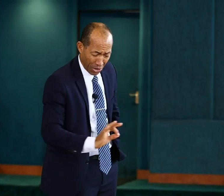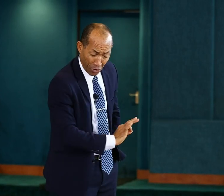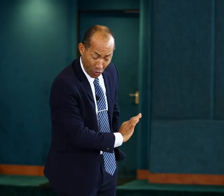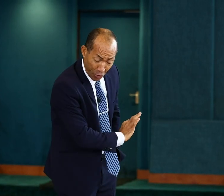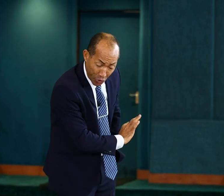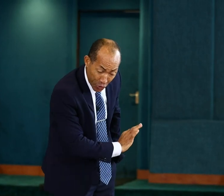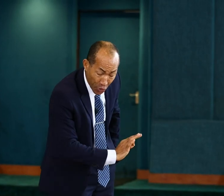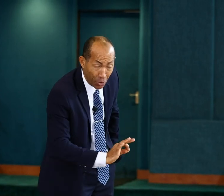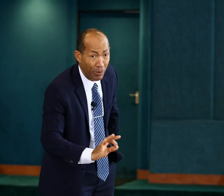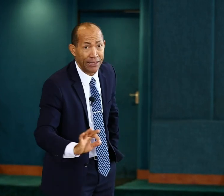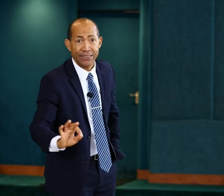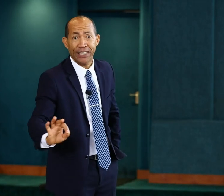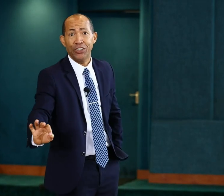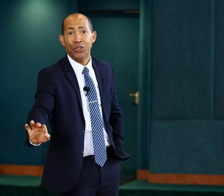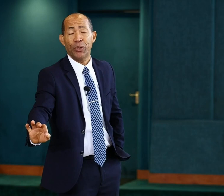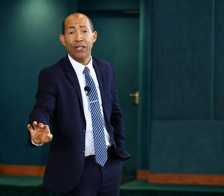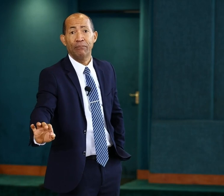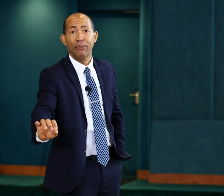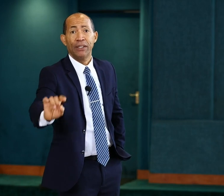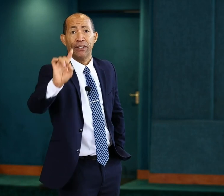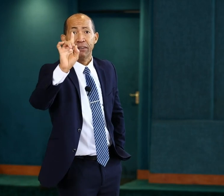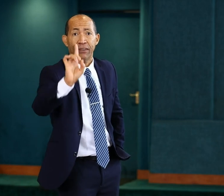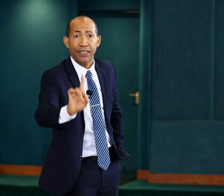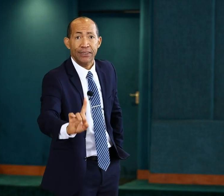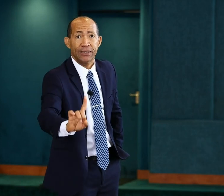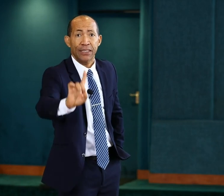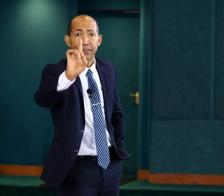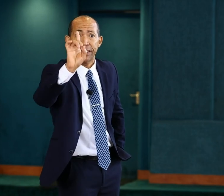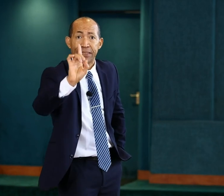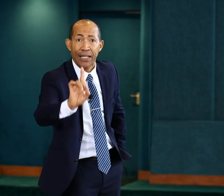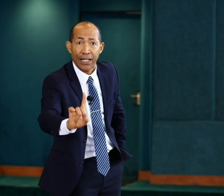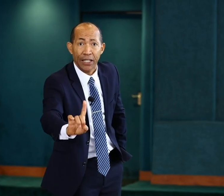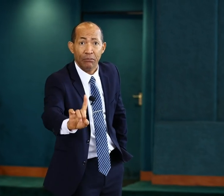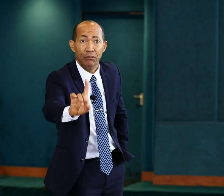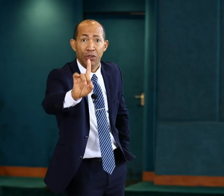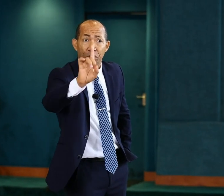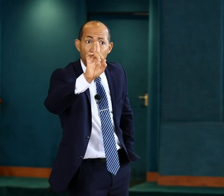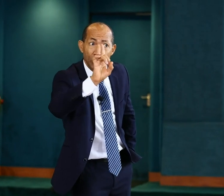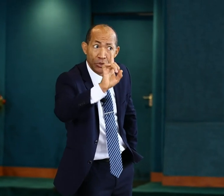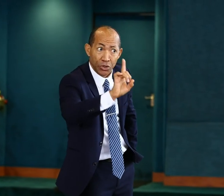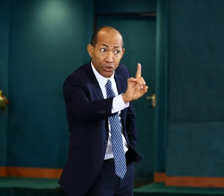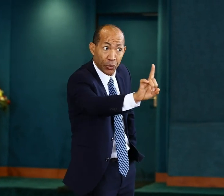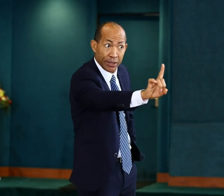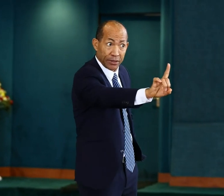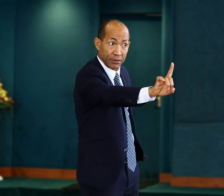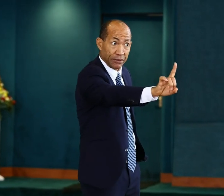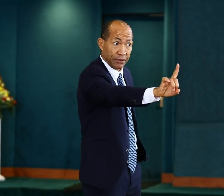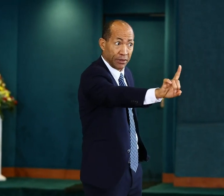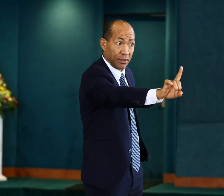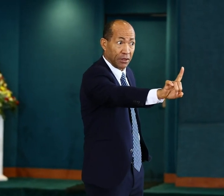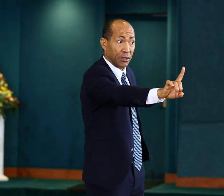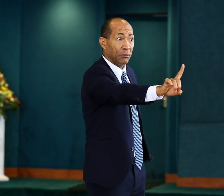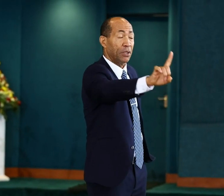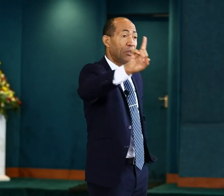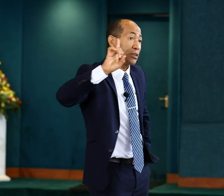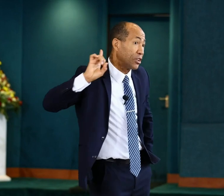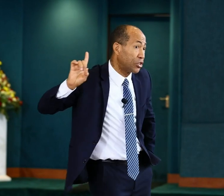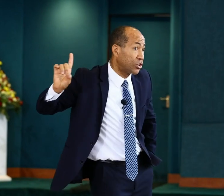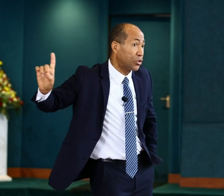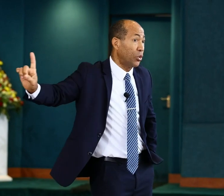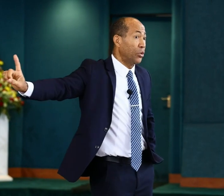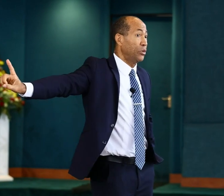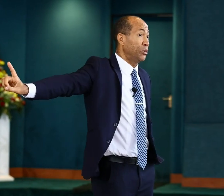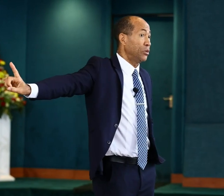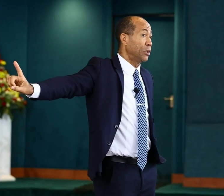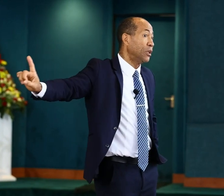nothing, nobody stand in your way. This is the time to do it, because